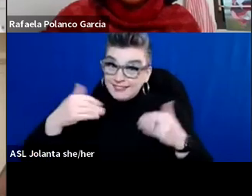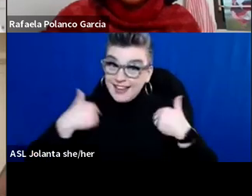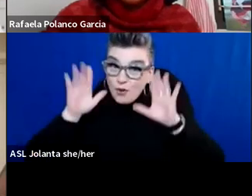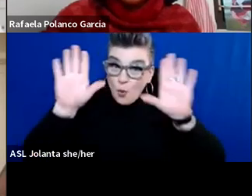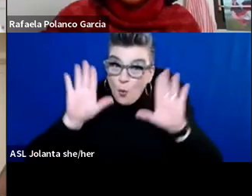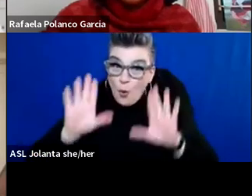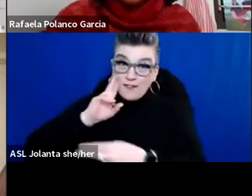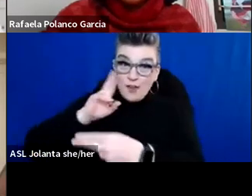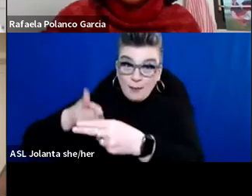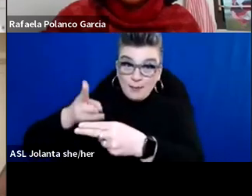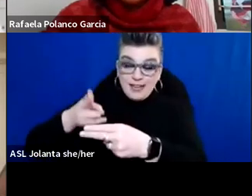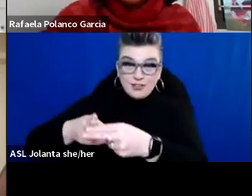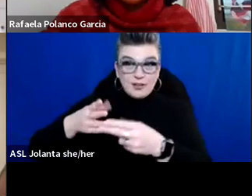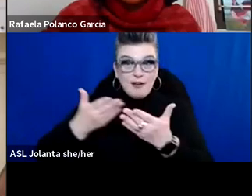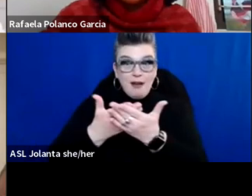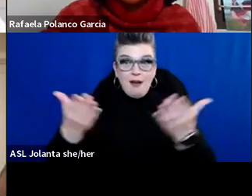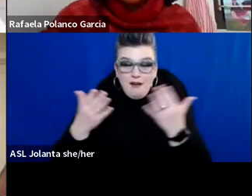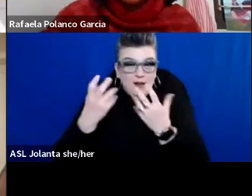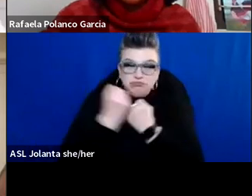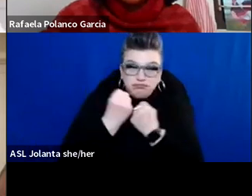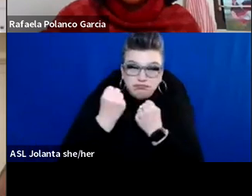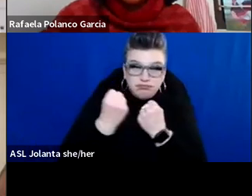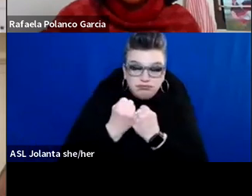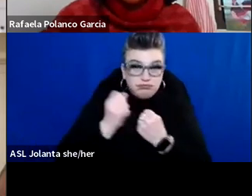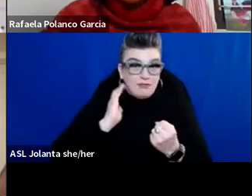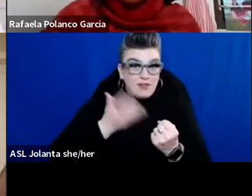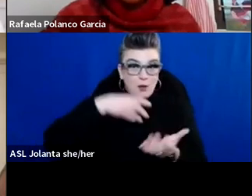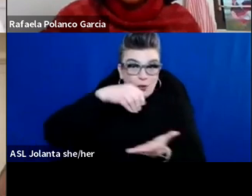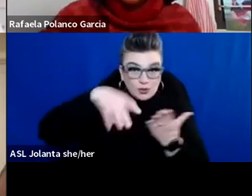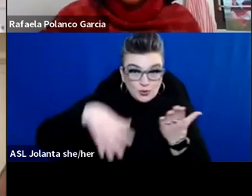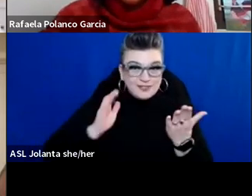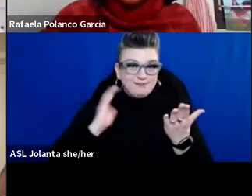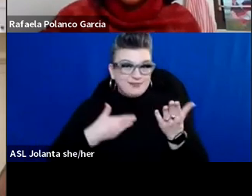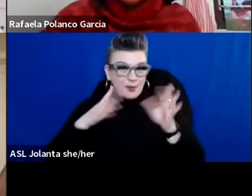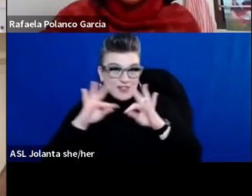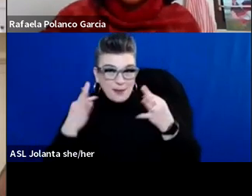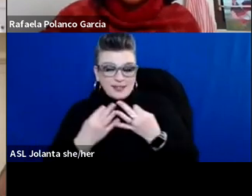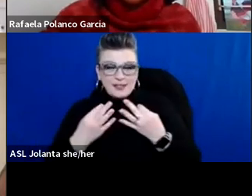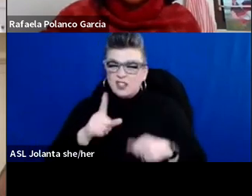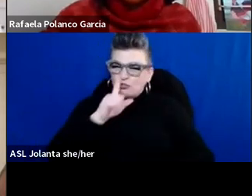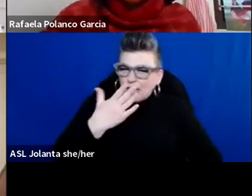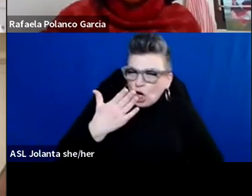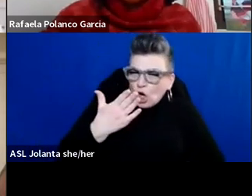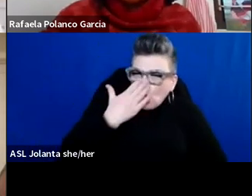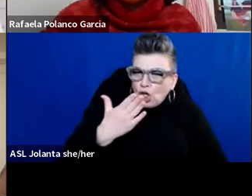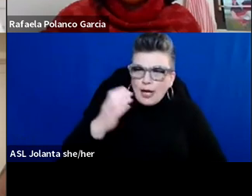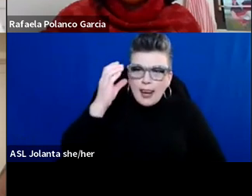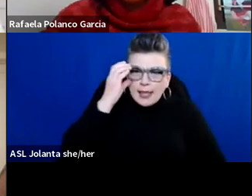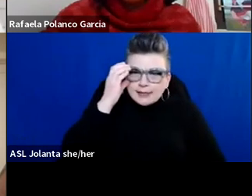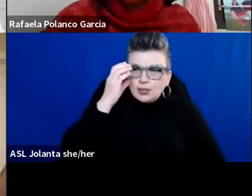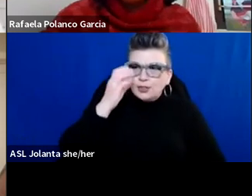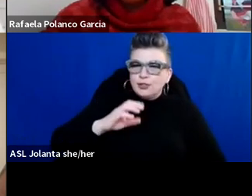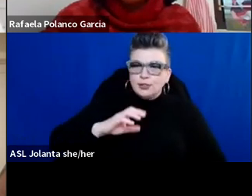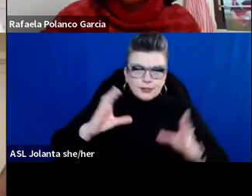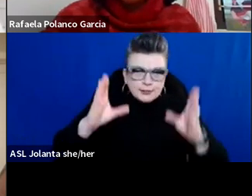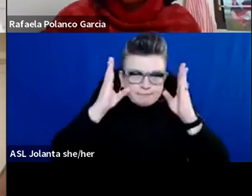being wonderfully supportive of our students and our families and good listeners and also